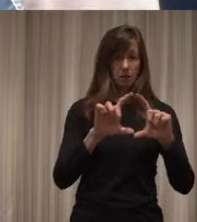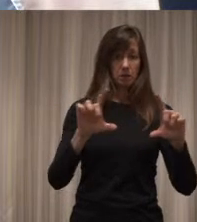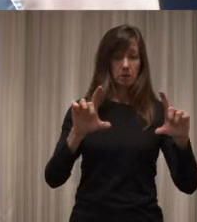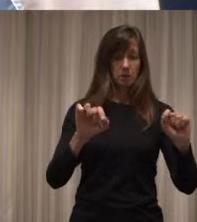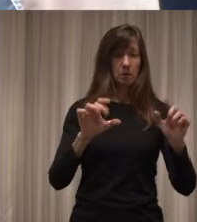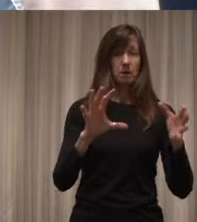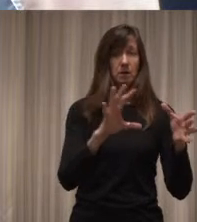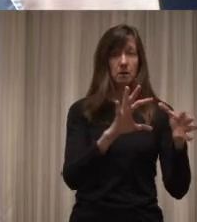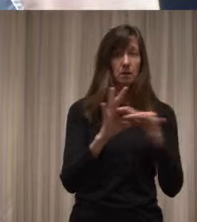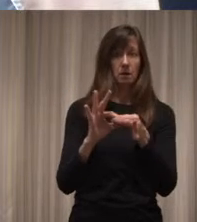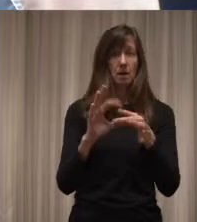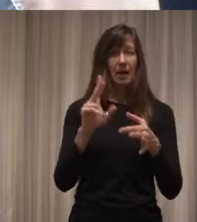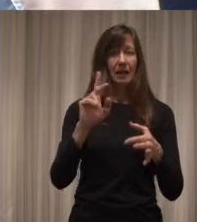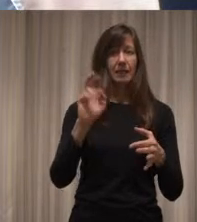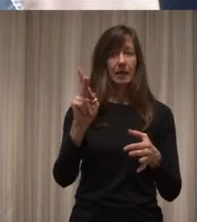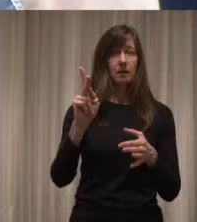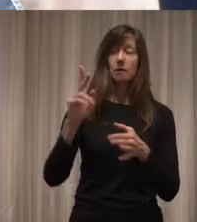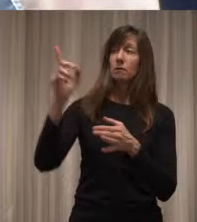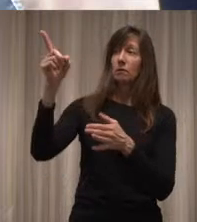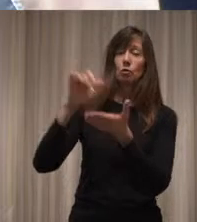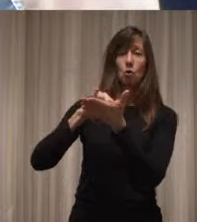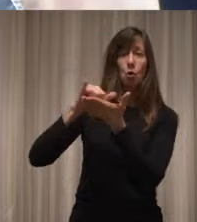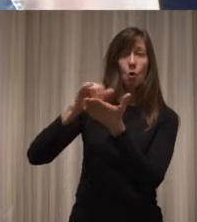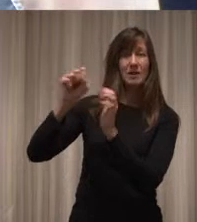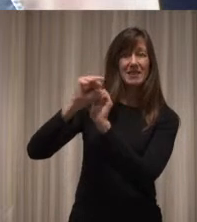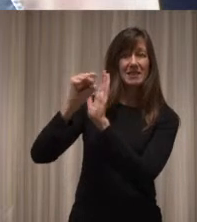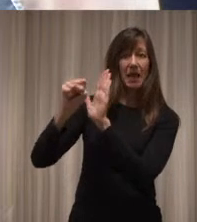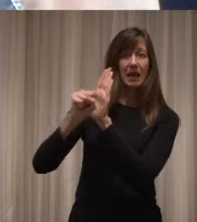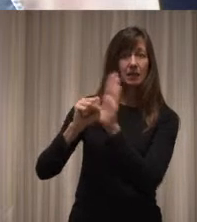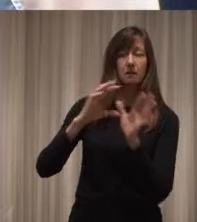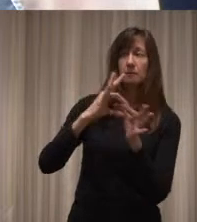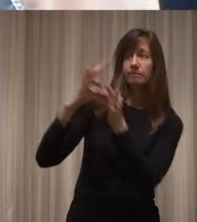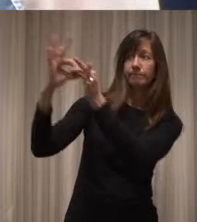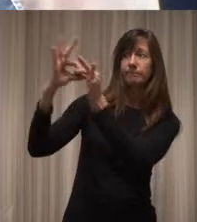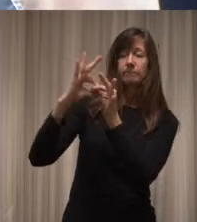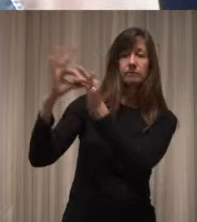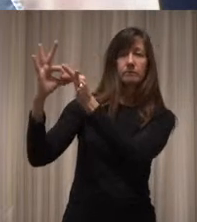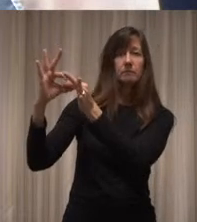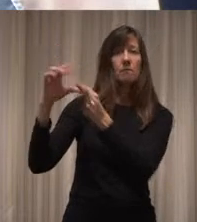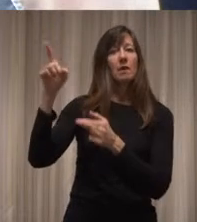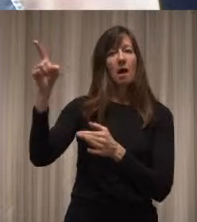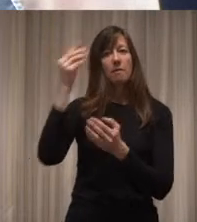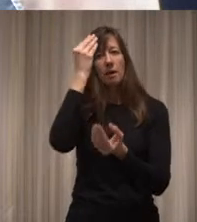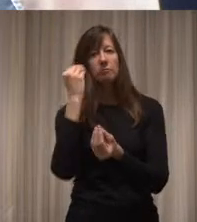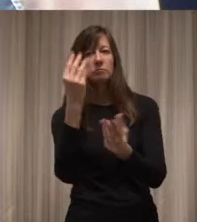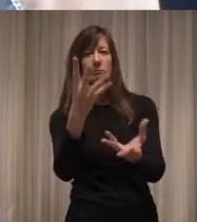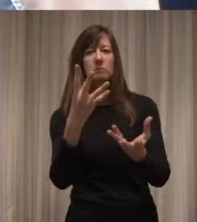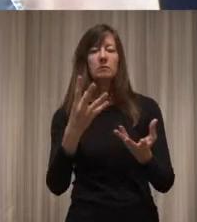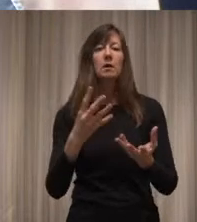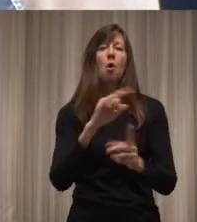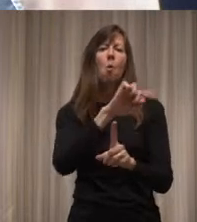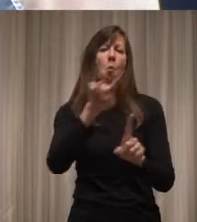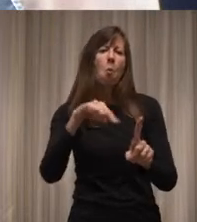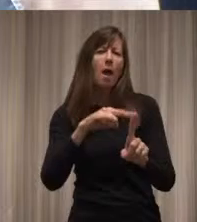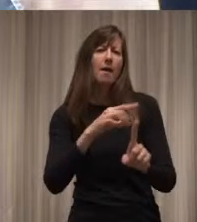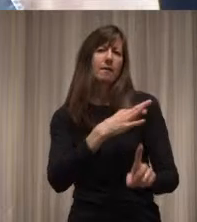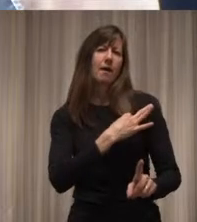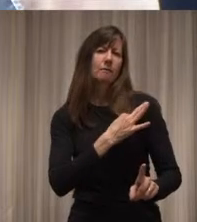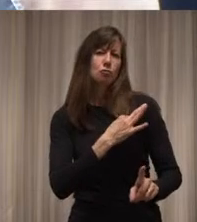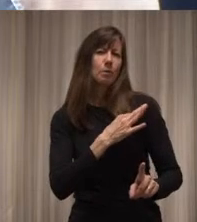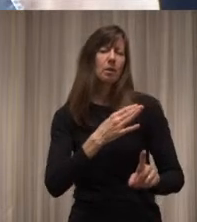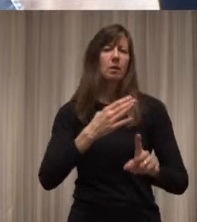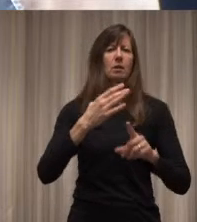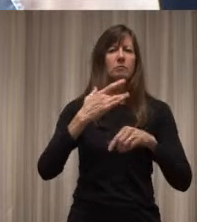these categories and criteria. That'll allow you to check when you're eligible, and based on